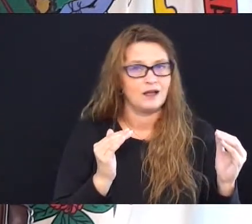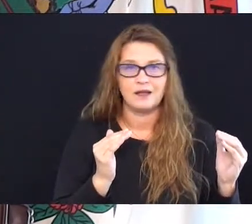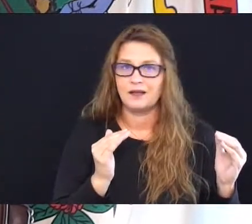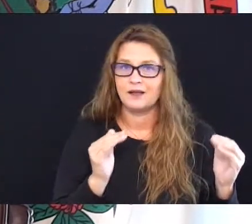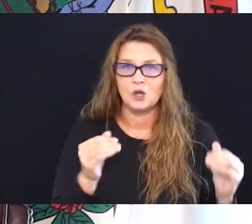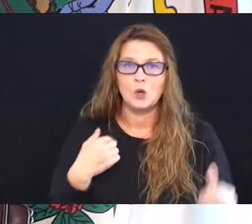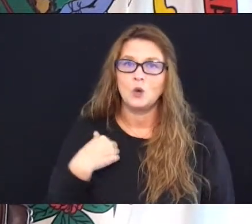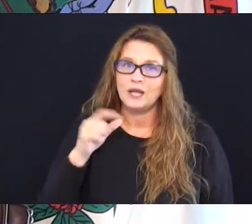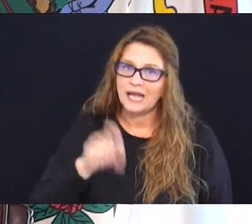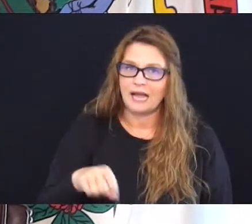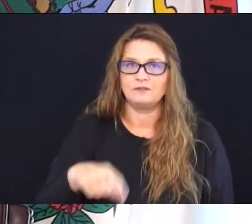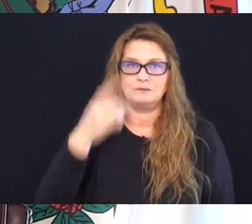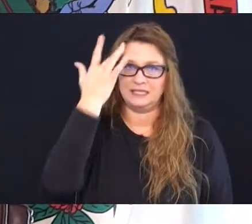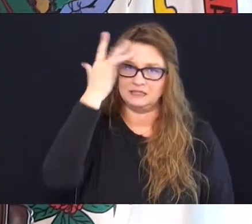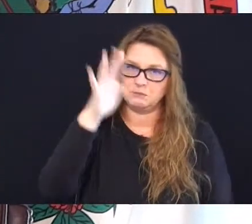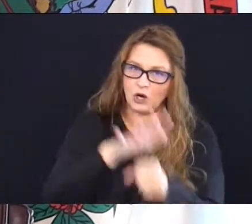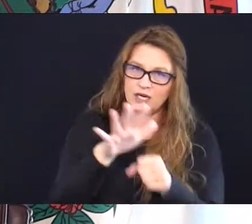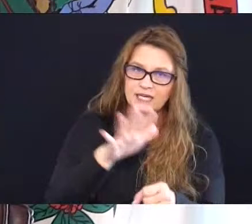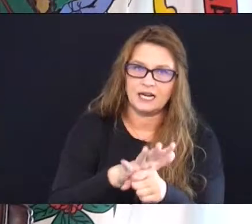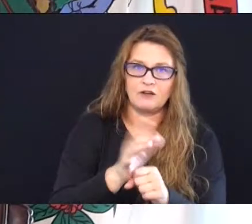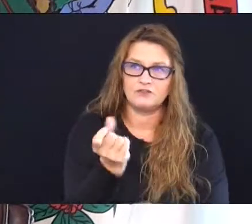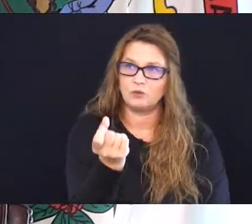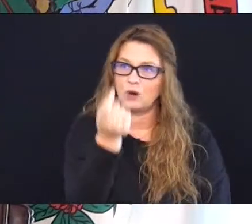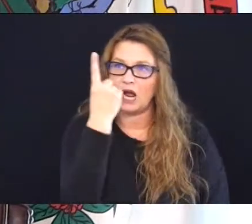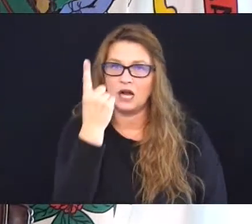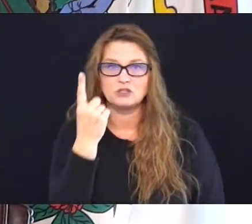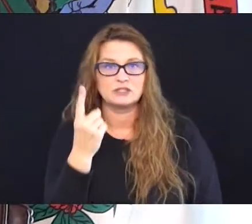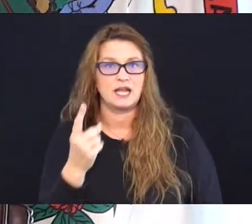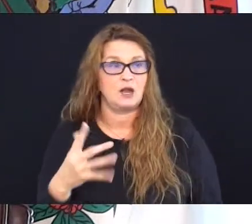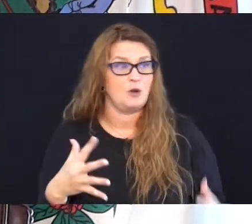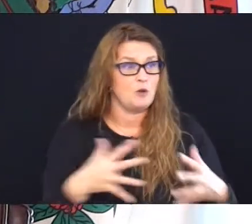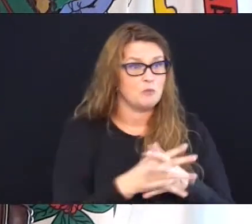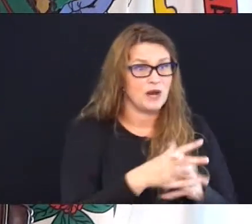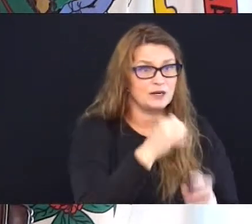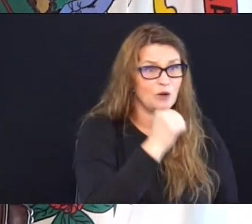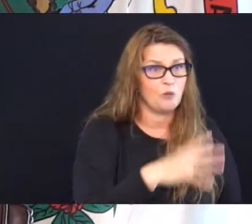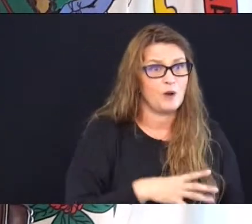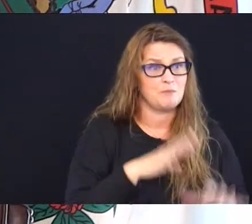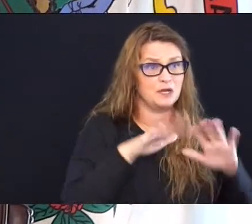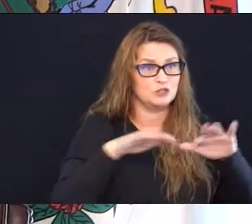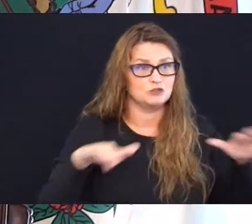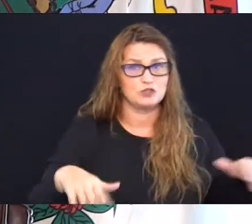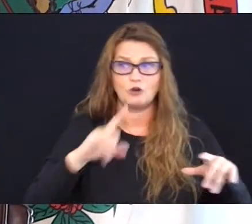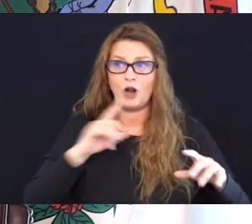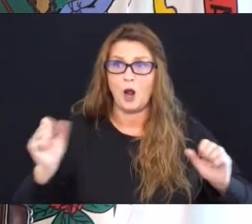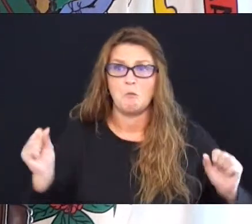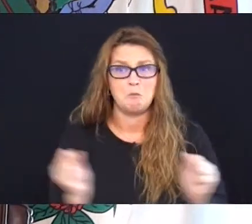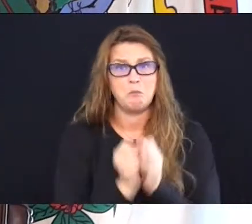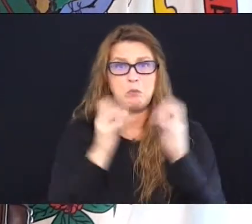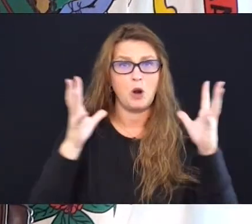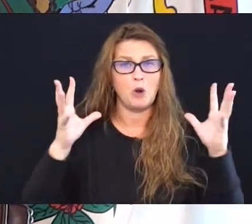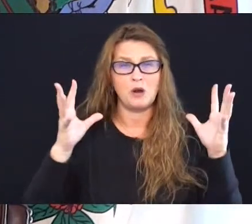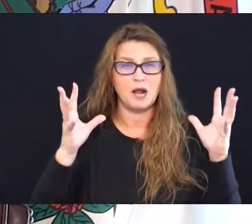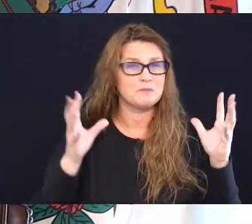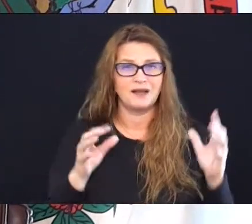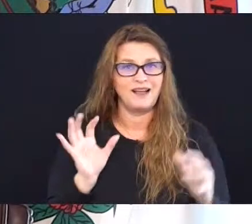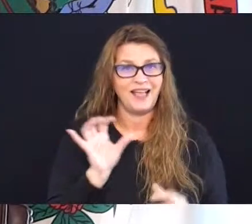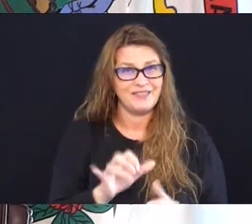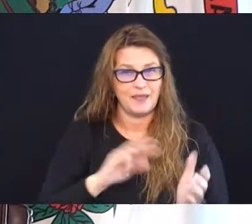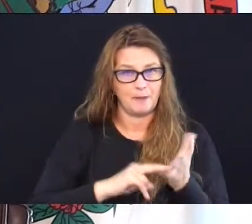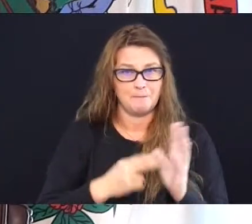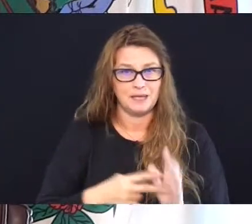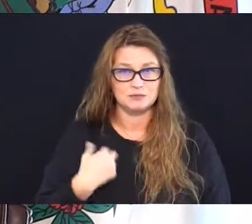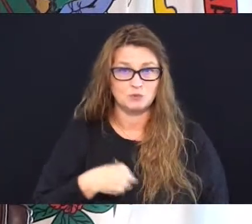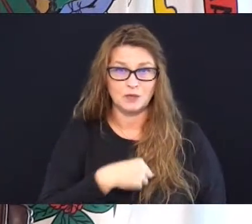to realize that when maternity wards and children are blown all to pieces, we're not doing the right